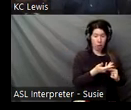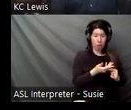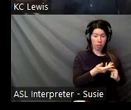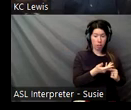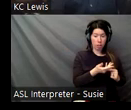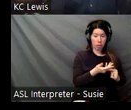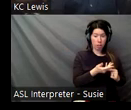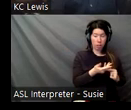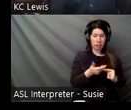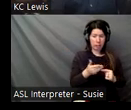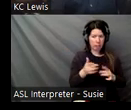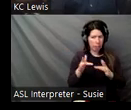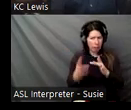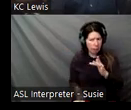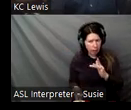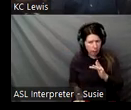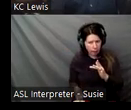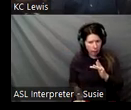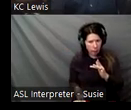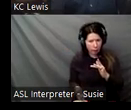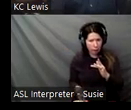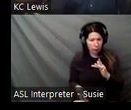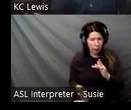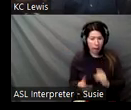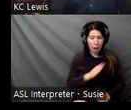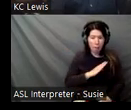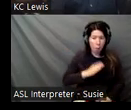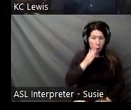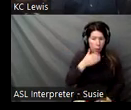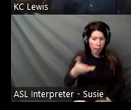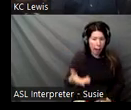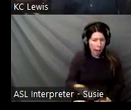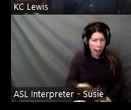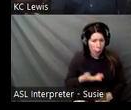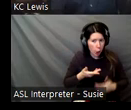So your audio just cut out at the board shall hire.